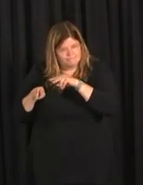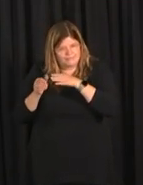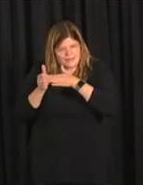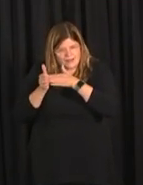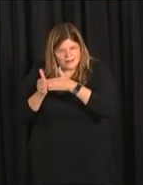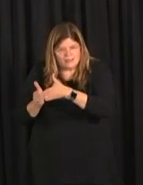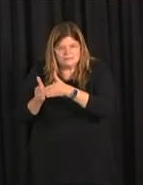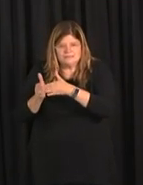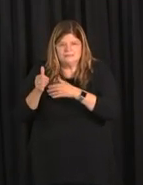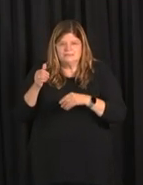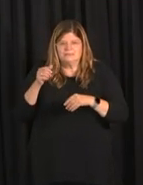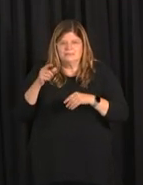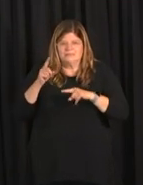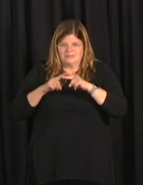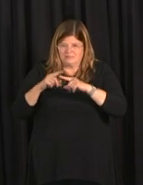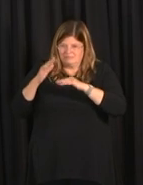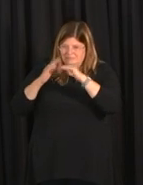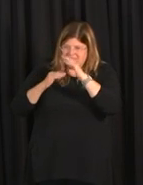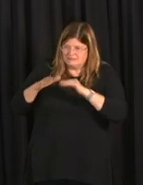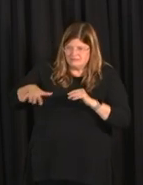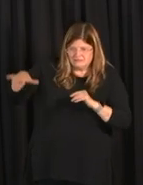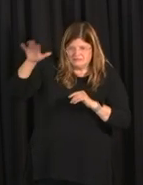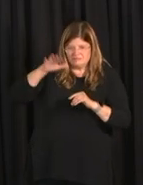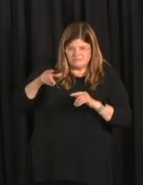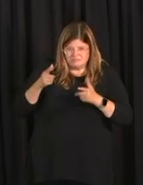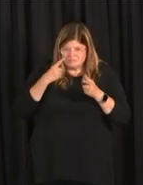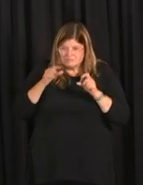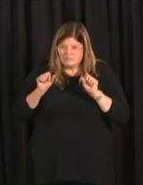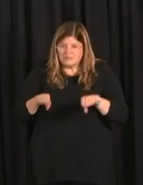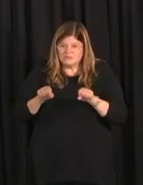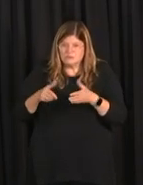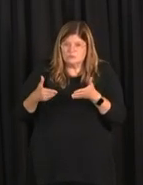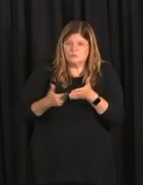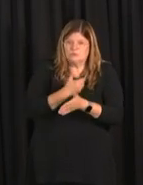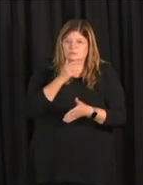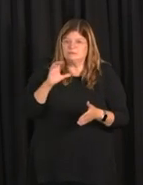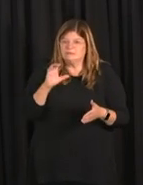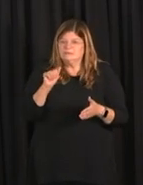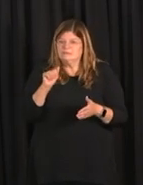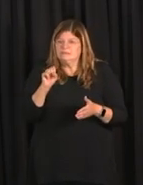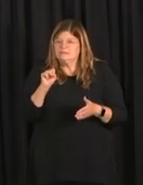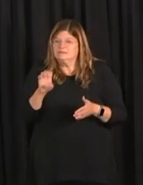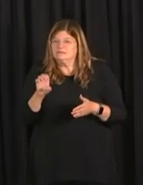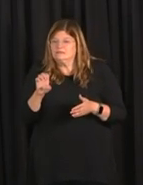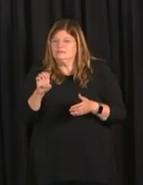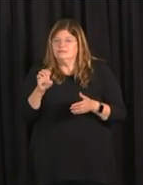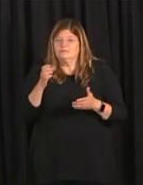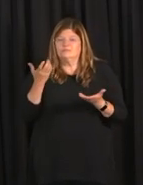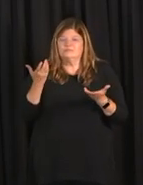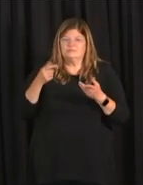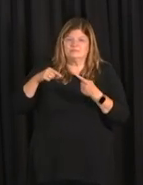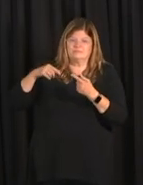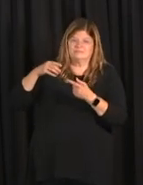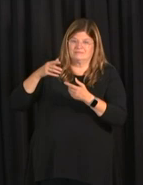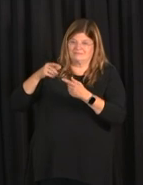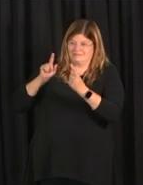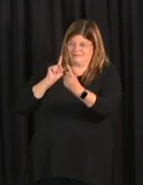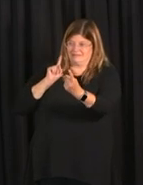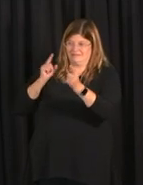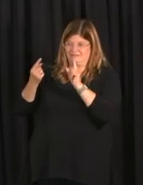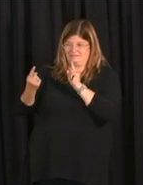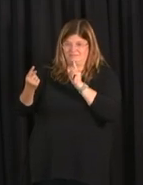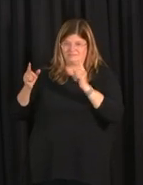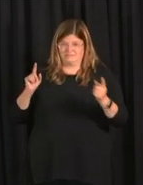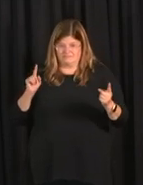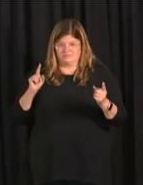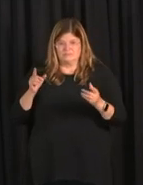guidance to the building for possible new cases and other social distancing measures. So